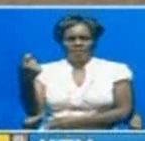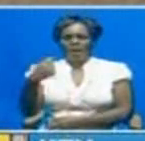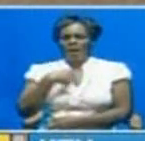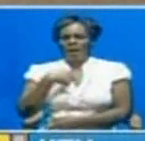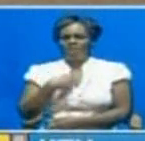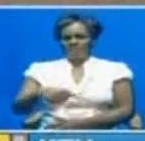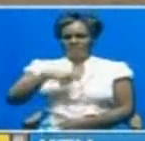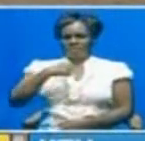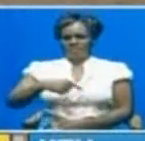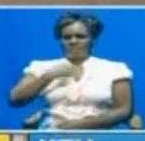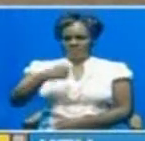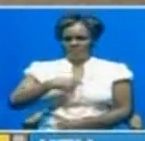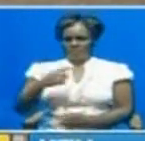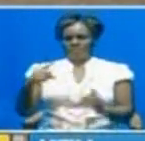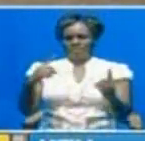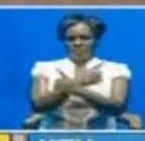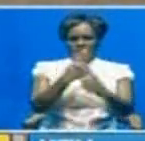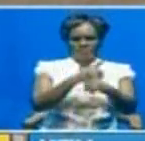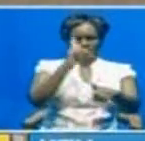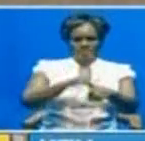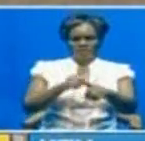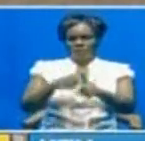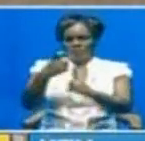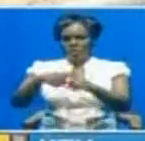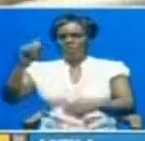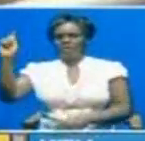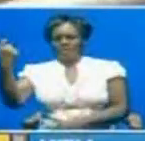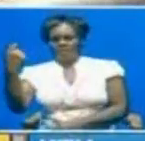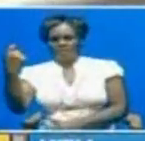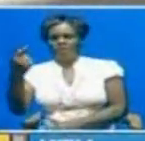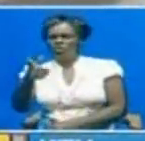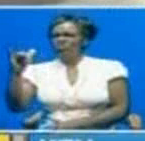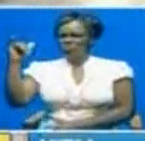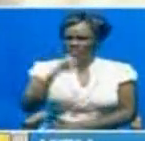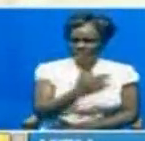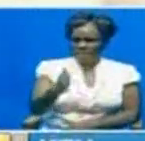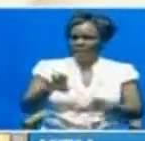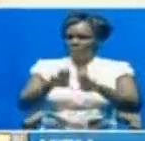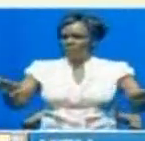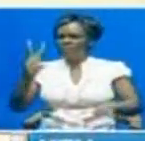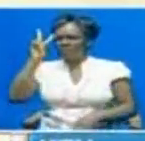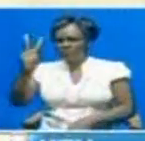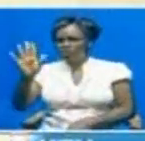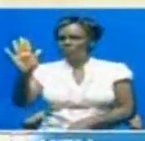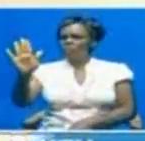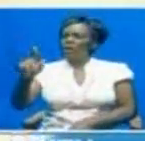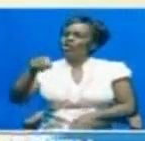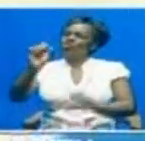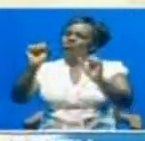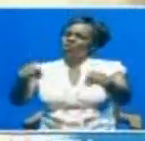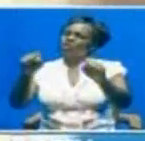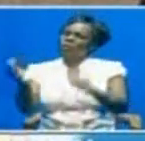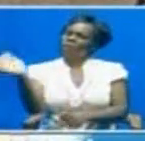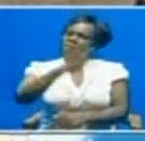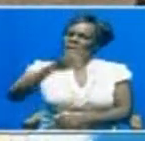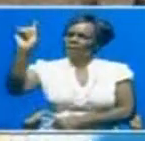several visitations by various personalities from Kenya. Are you here to stay? What's your vision? At one point, would you want to relocate